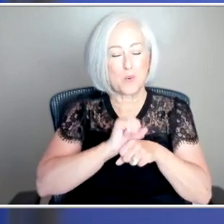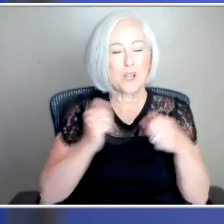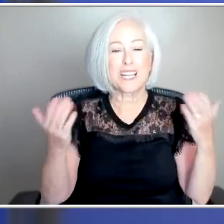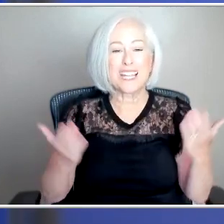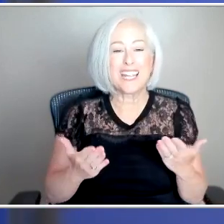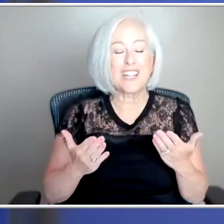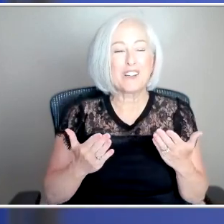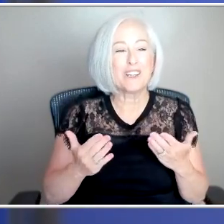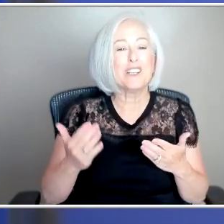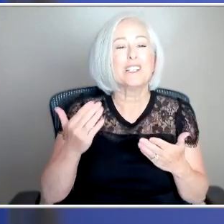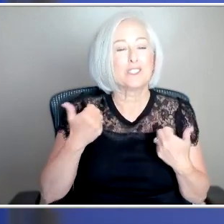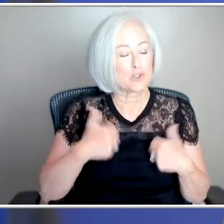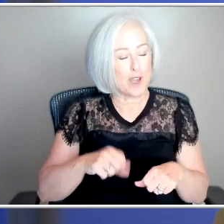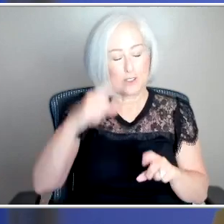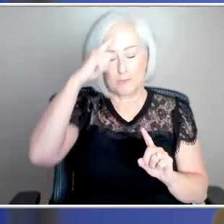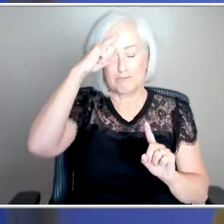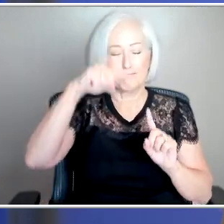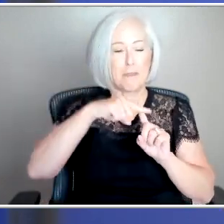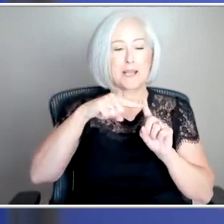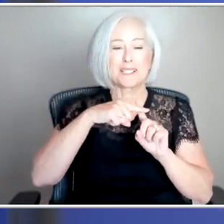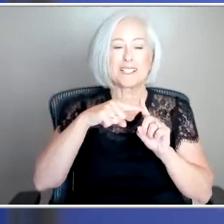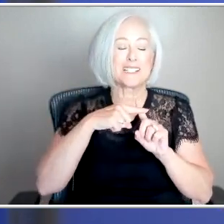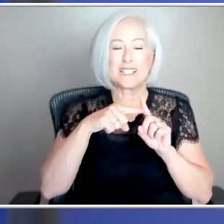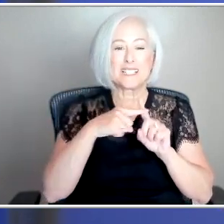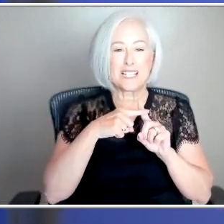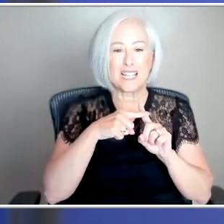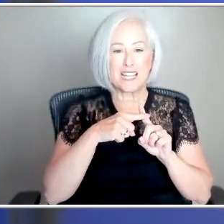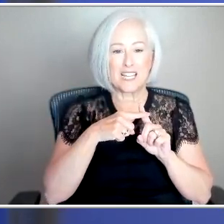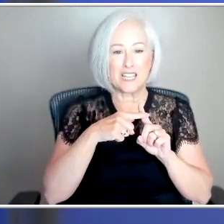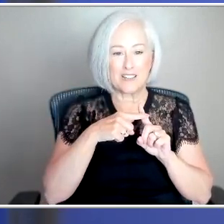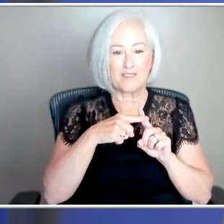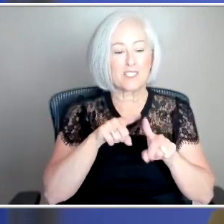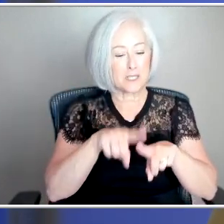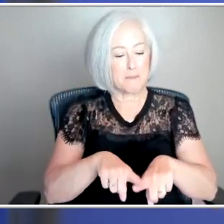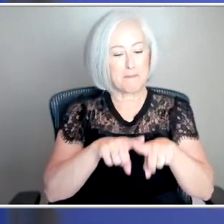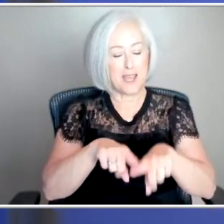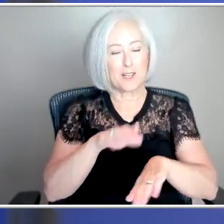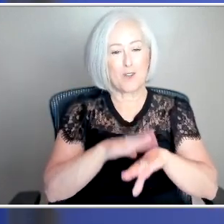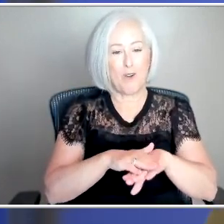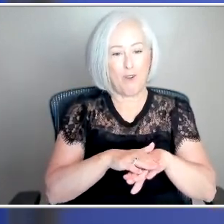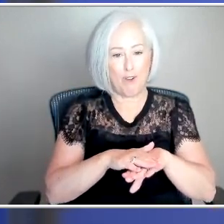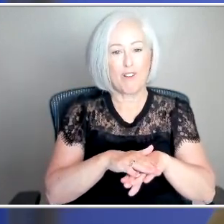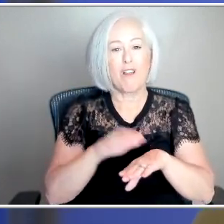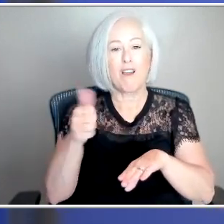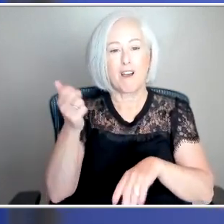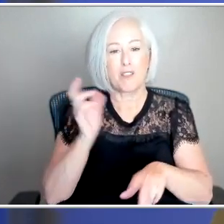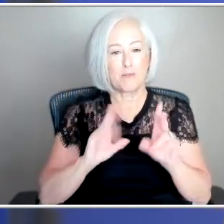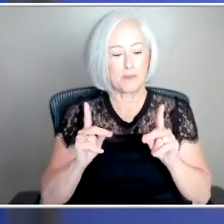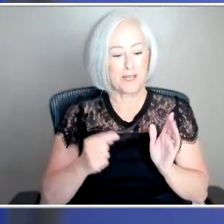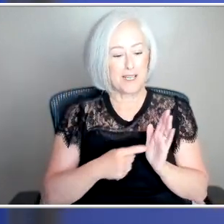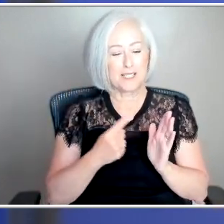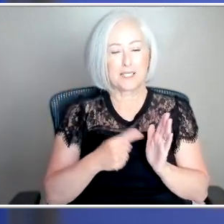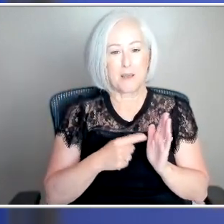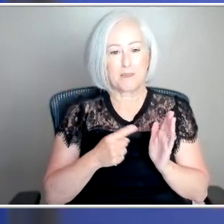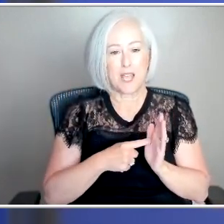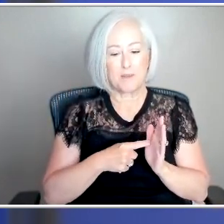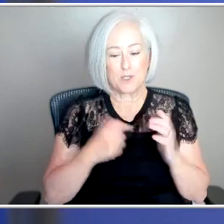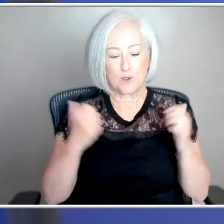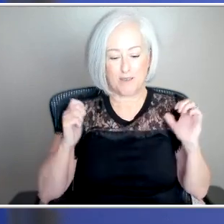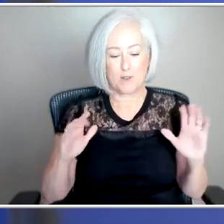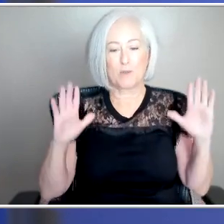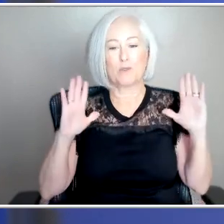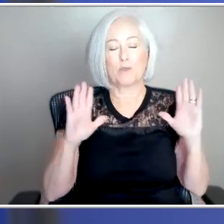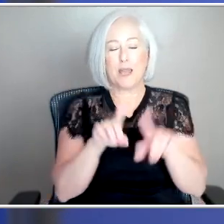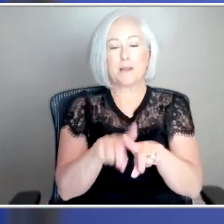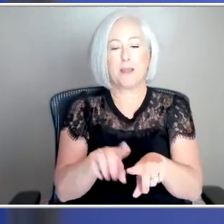trying to stay positive through this and like be able to be dependable on others, you know. Sometimes it's okay to lose your independence to gain your dependence back eventually and get